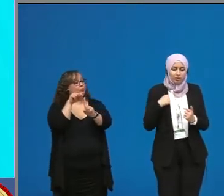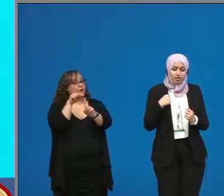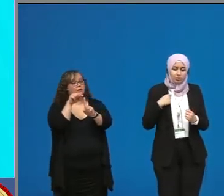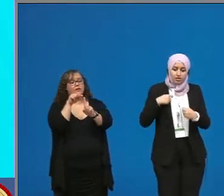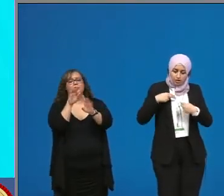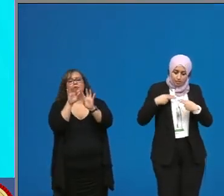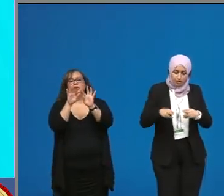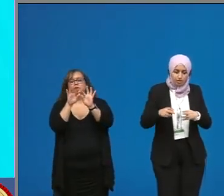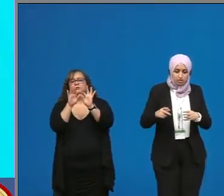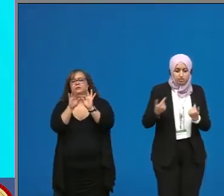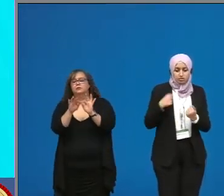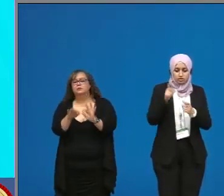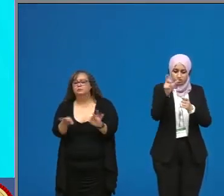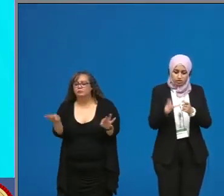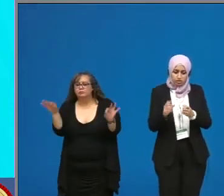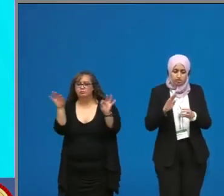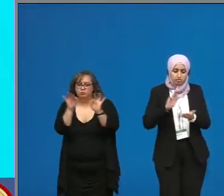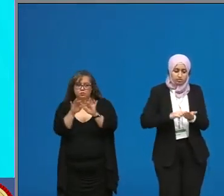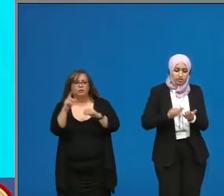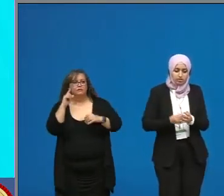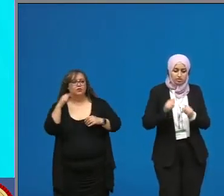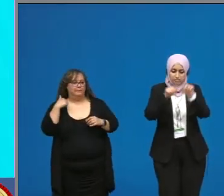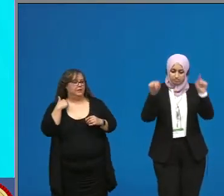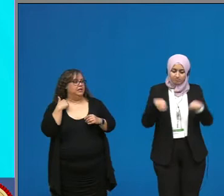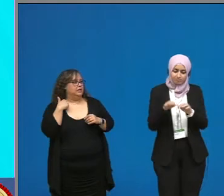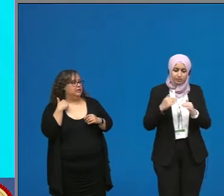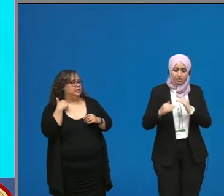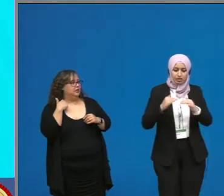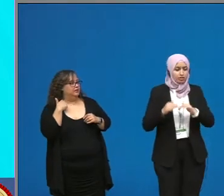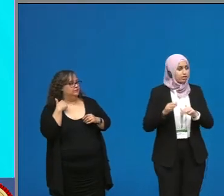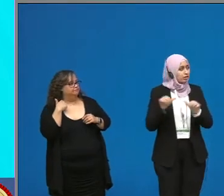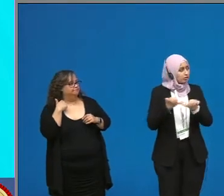important for me the